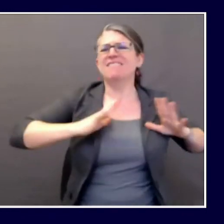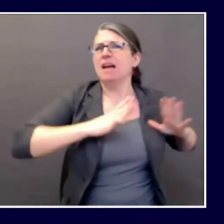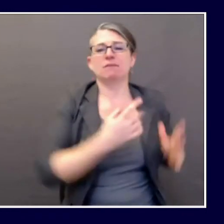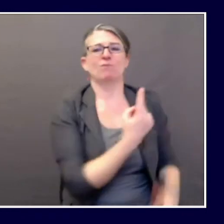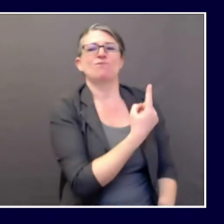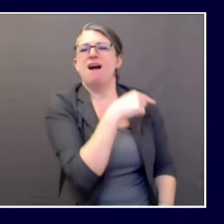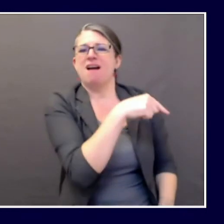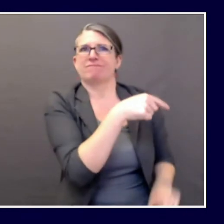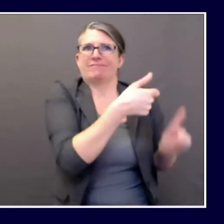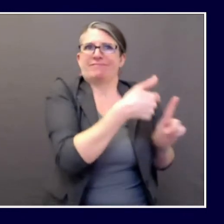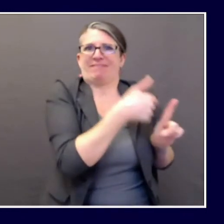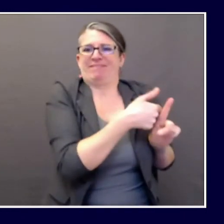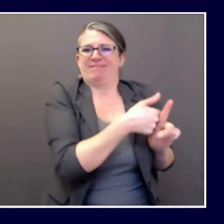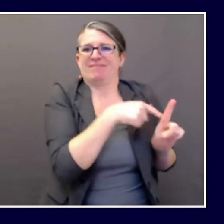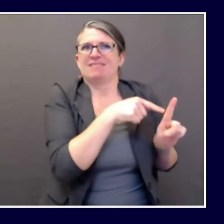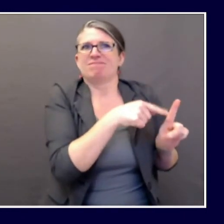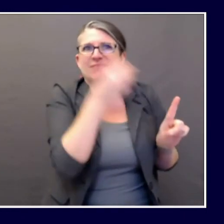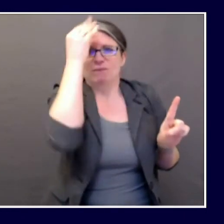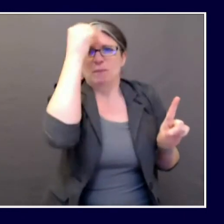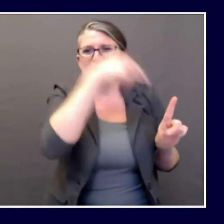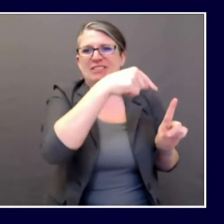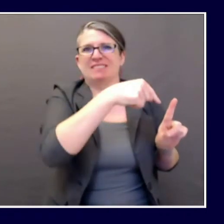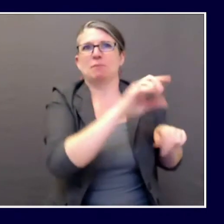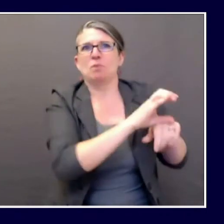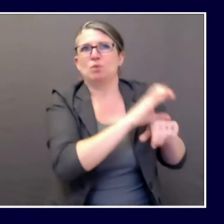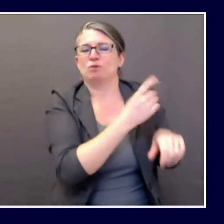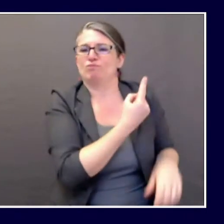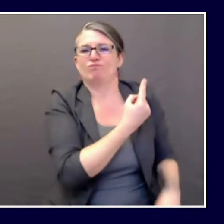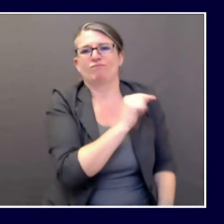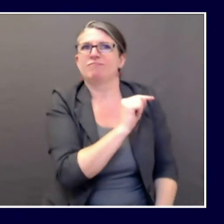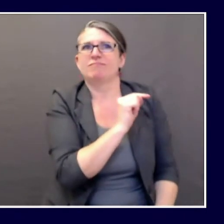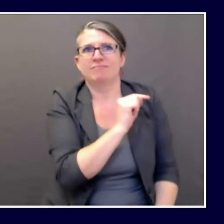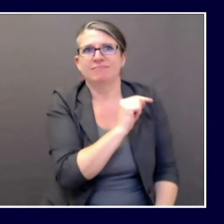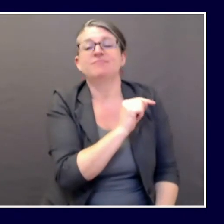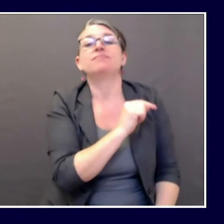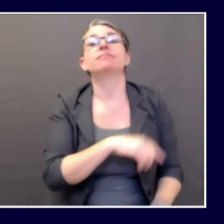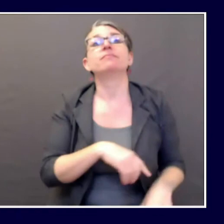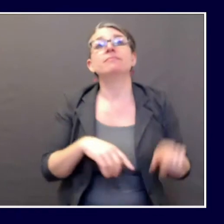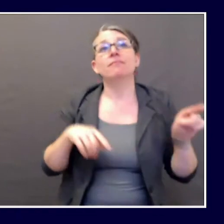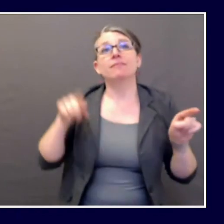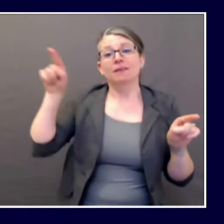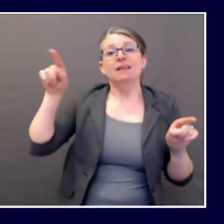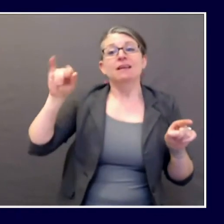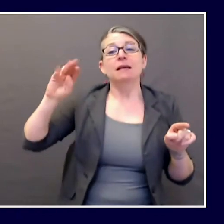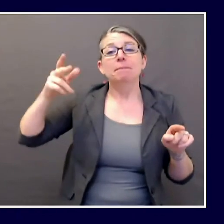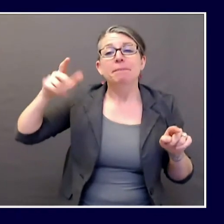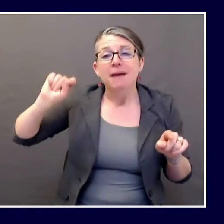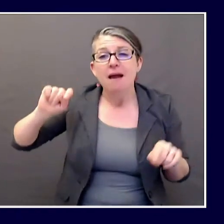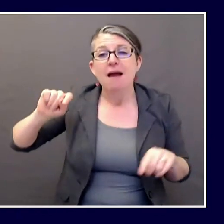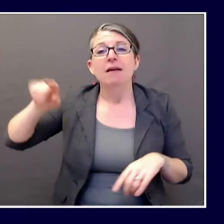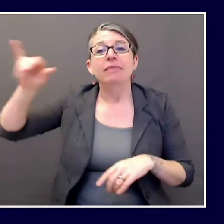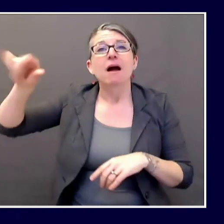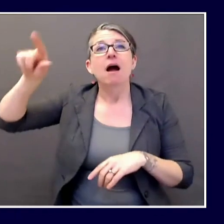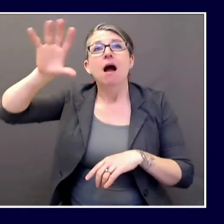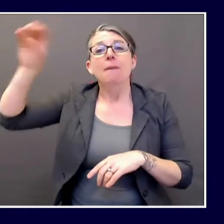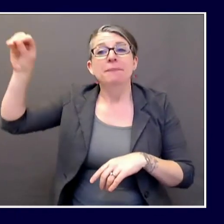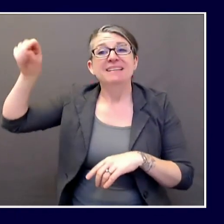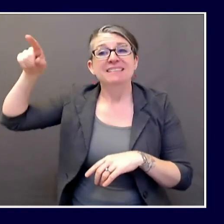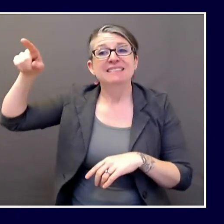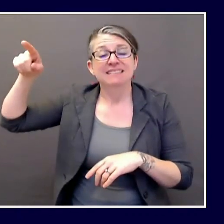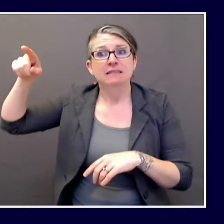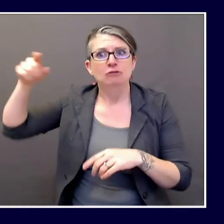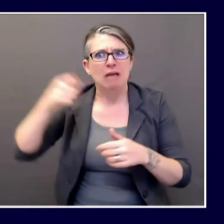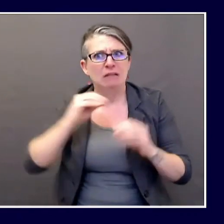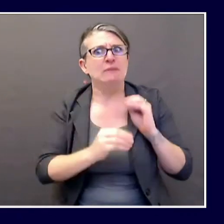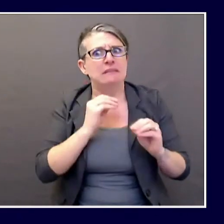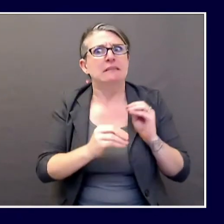a number of states is working very hard, as you can imagine, the importance of having those numbers right now. Once we get all that updated, we'll